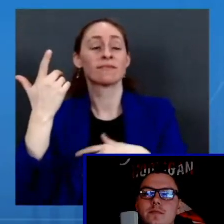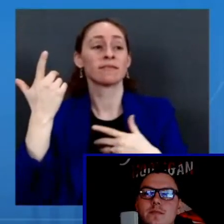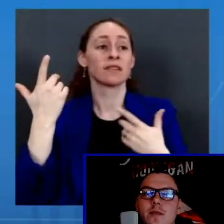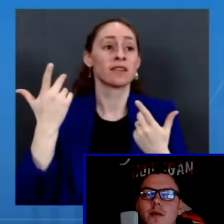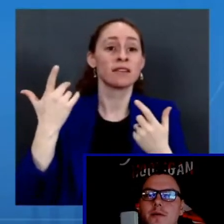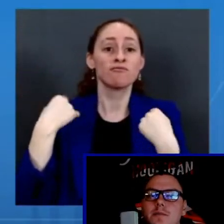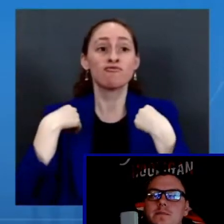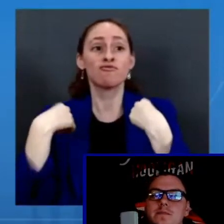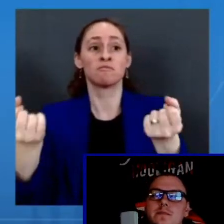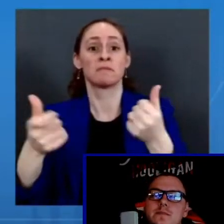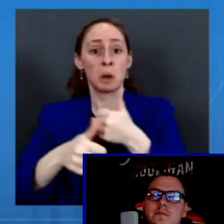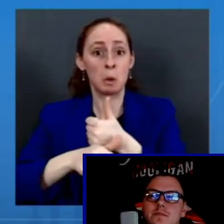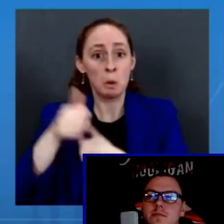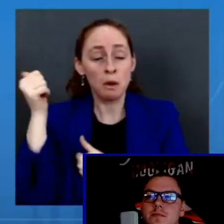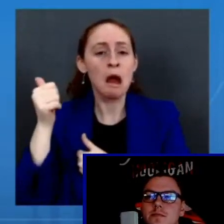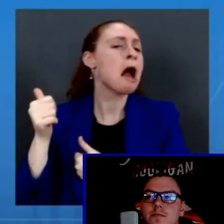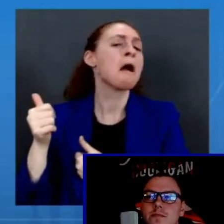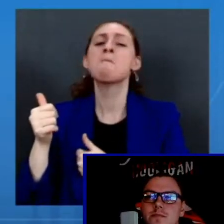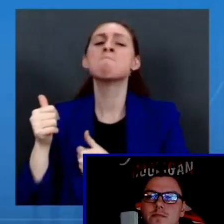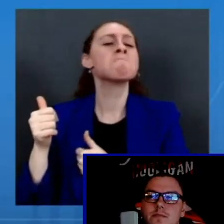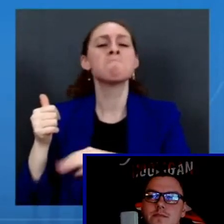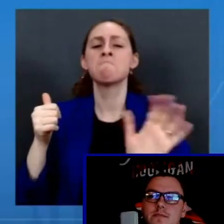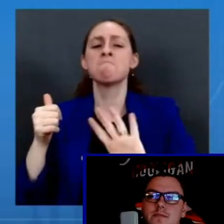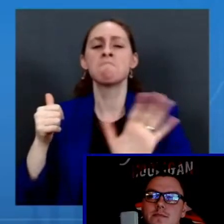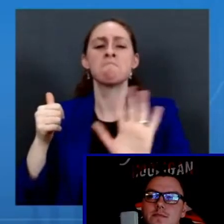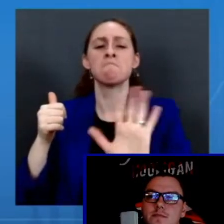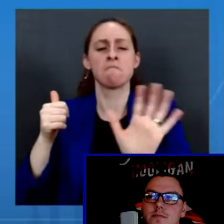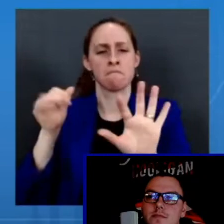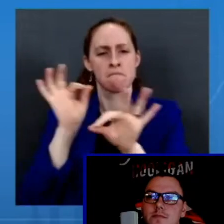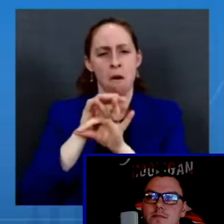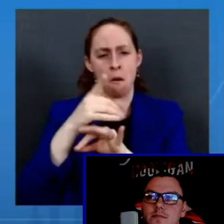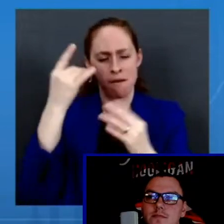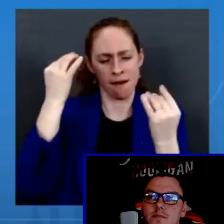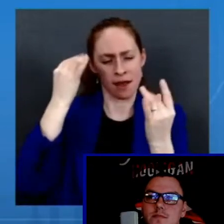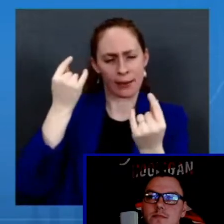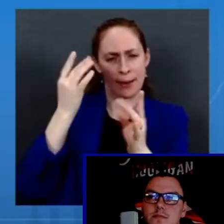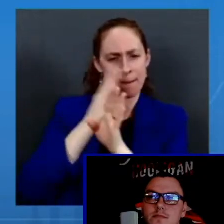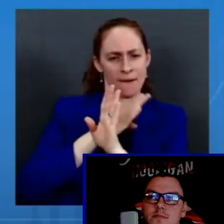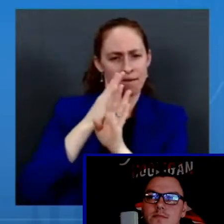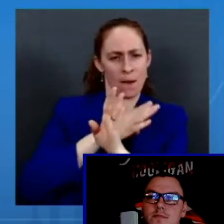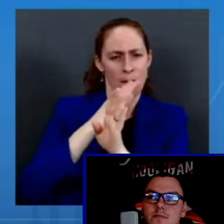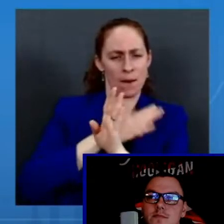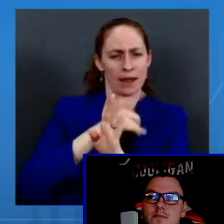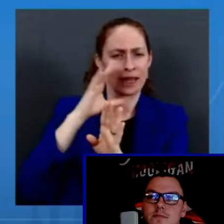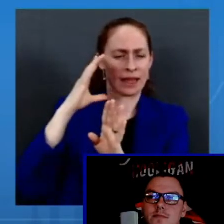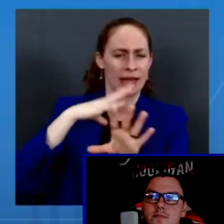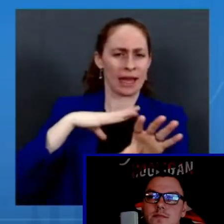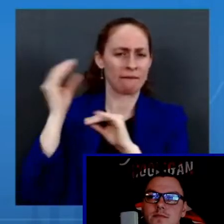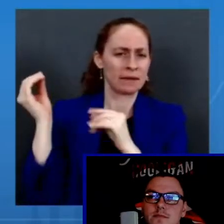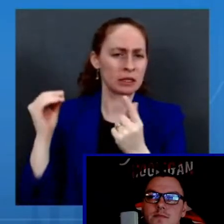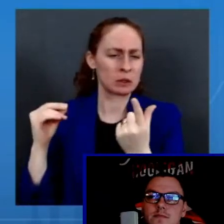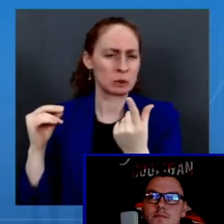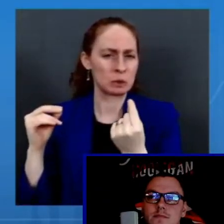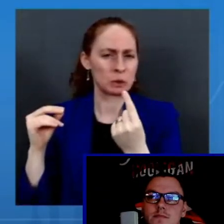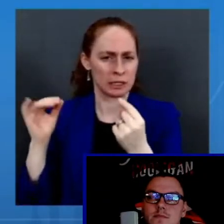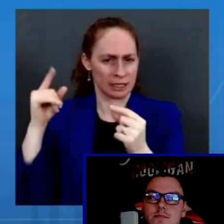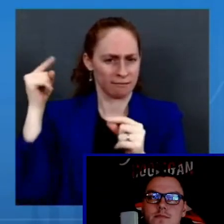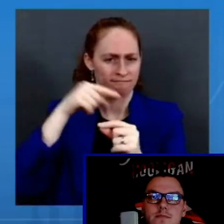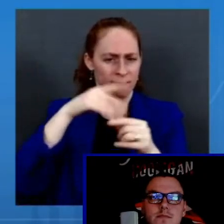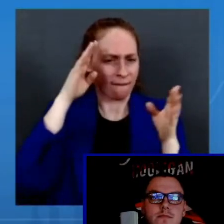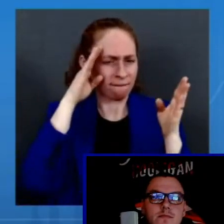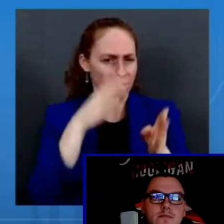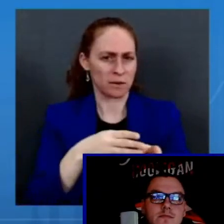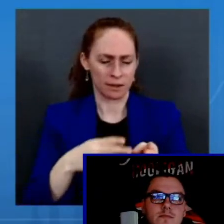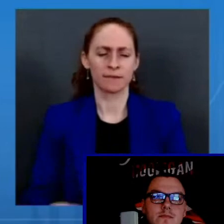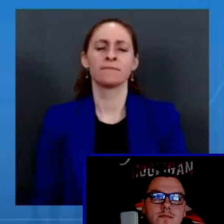up. Importantly, consider gathering with family and friends who are also practicing similar proper